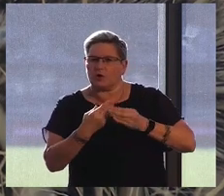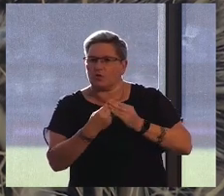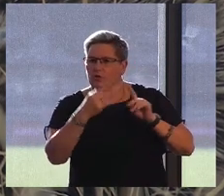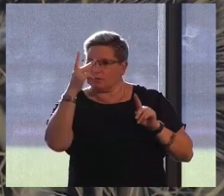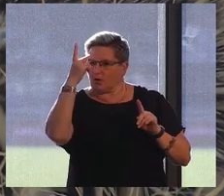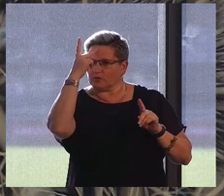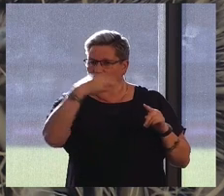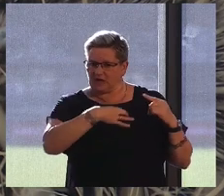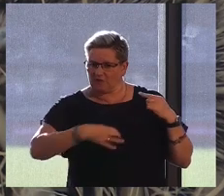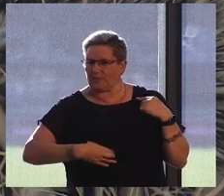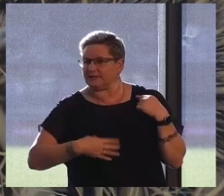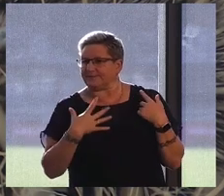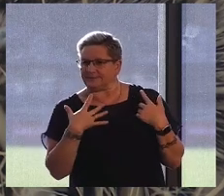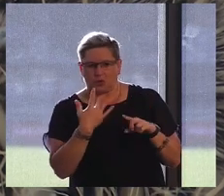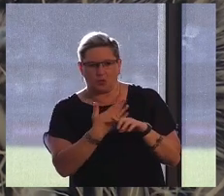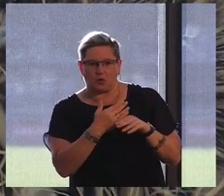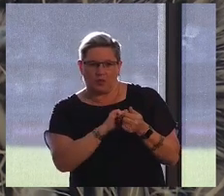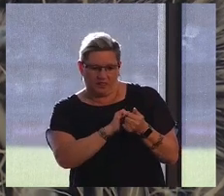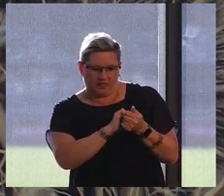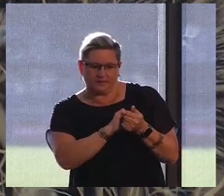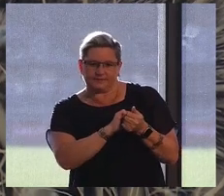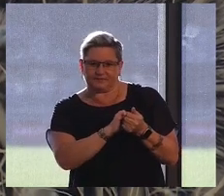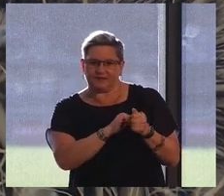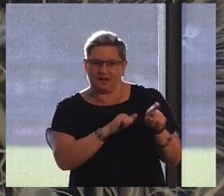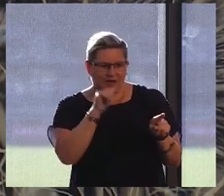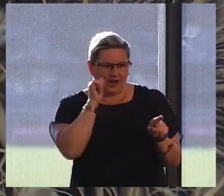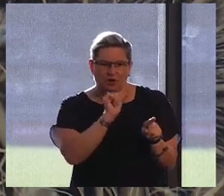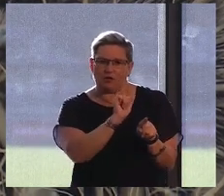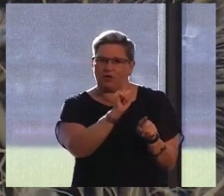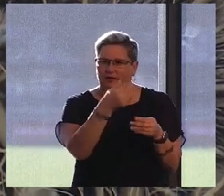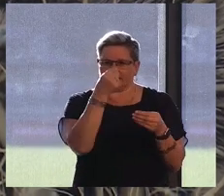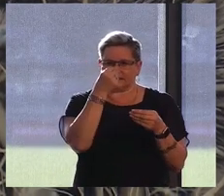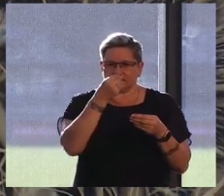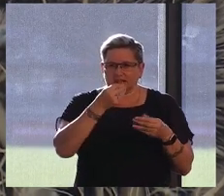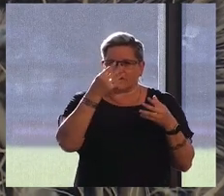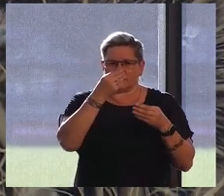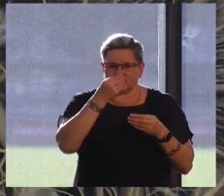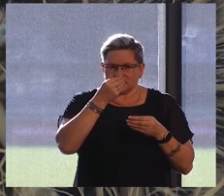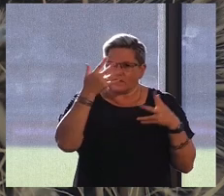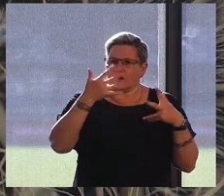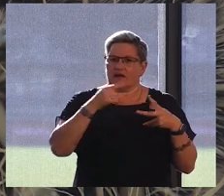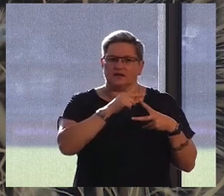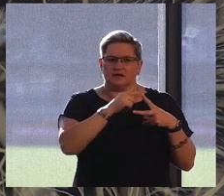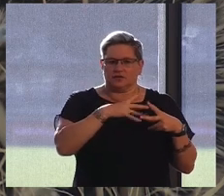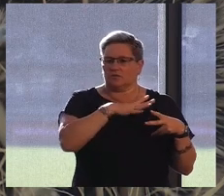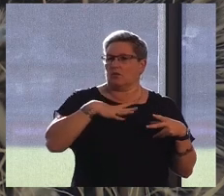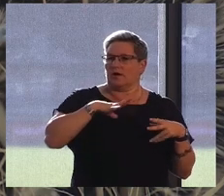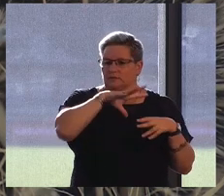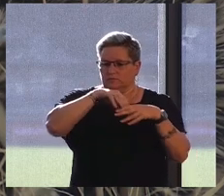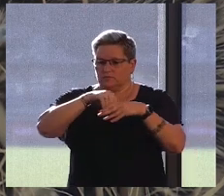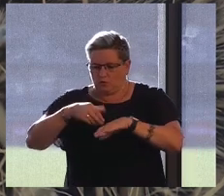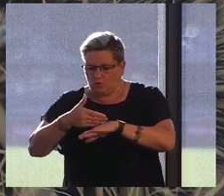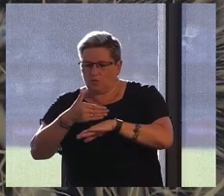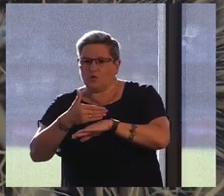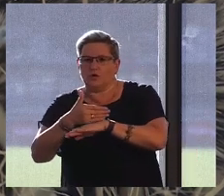and I see how much they sacrifice to go into politics and for all of their public service across the